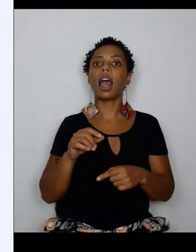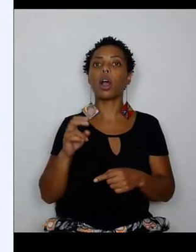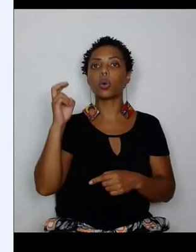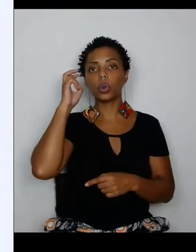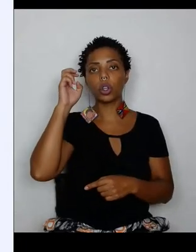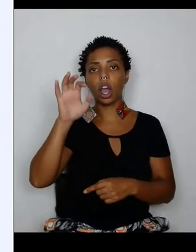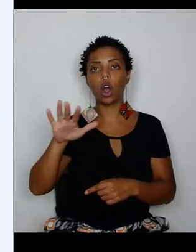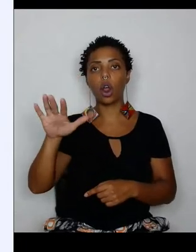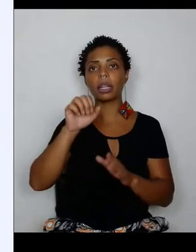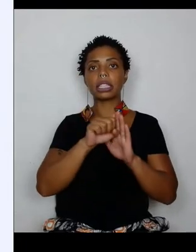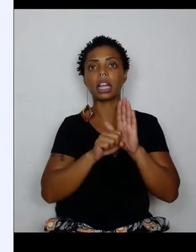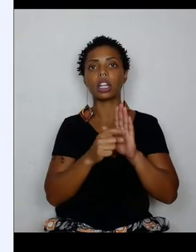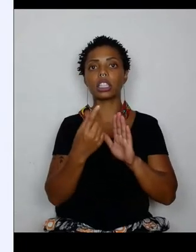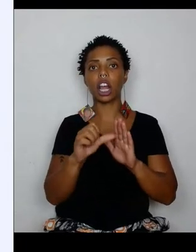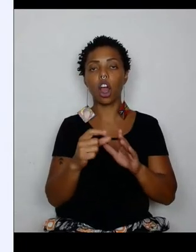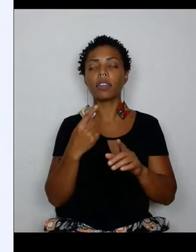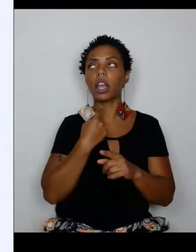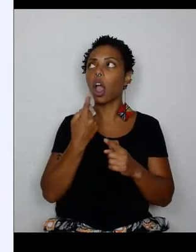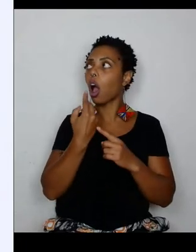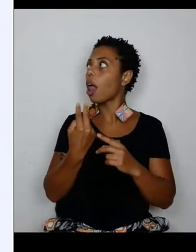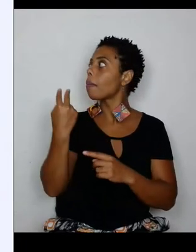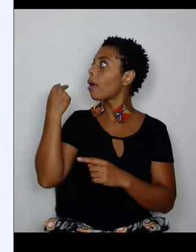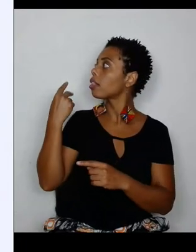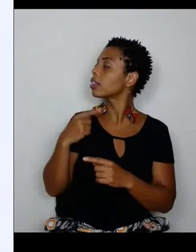himself was prone to do